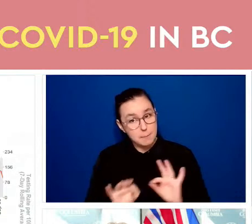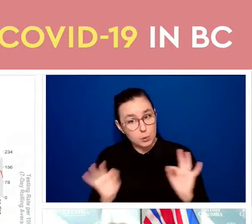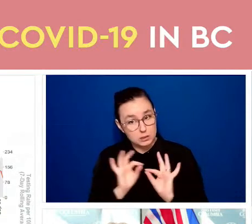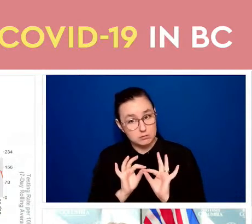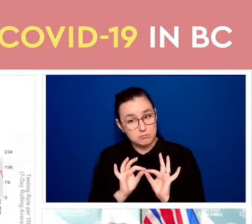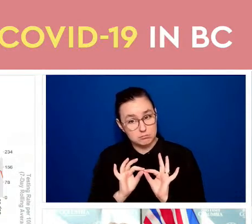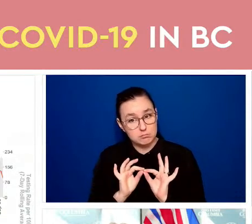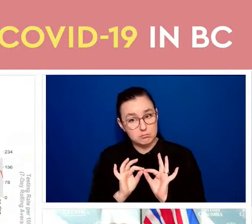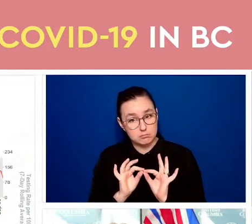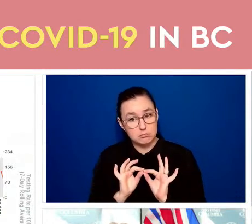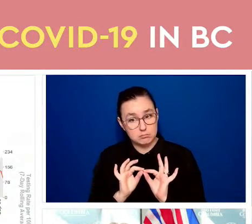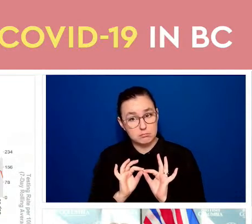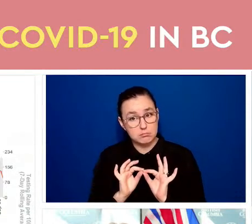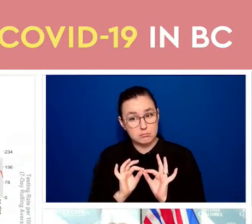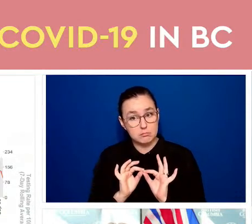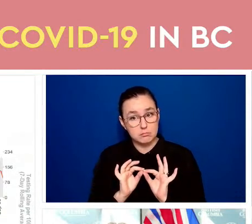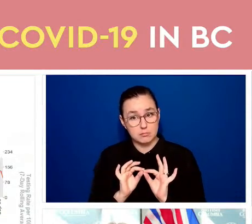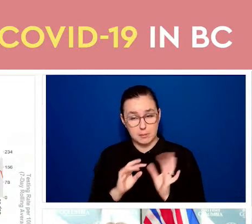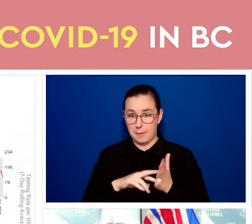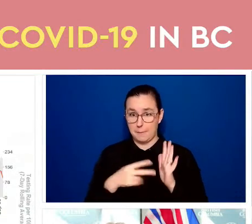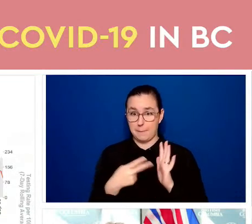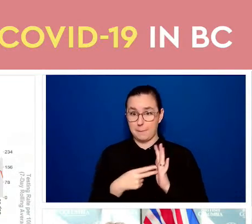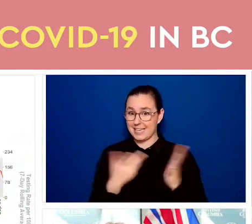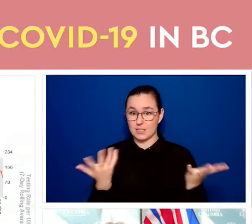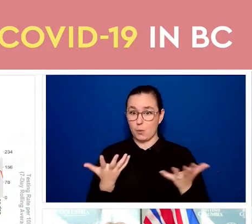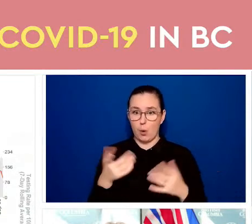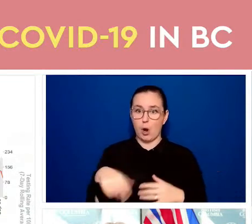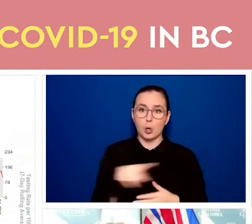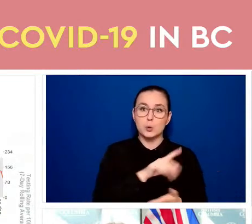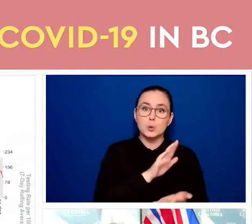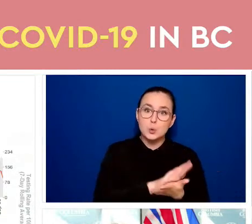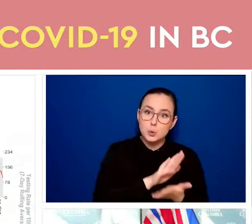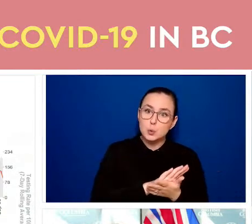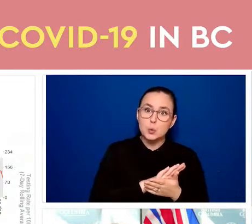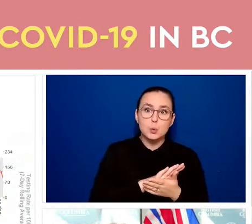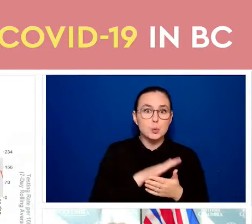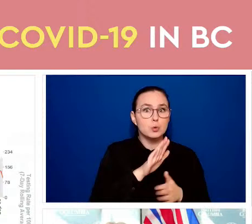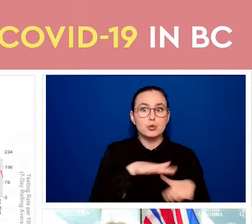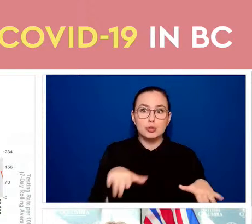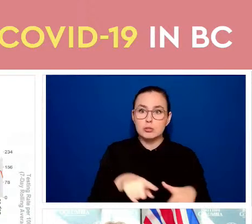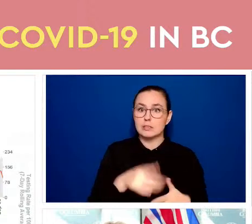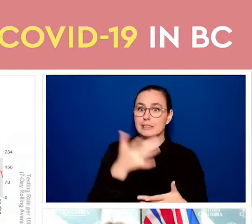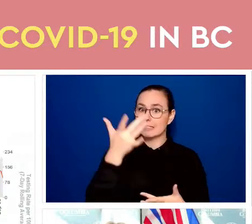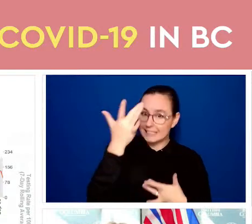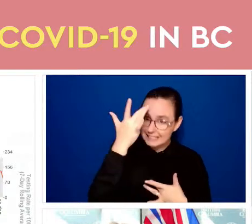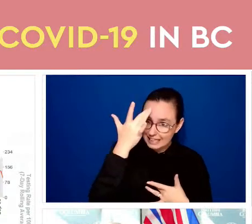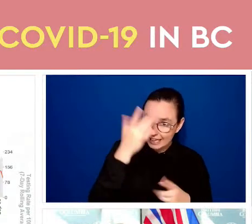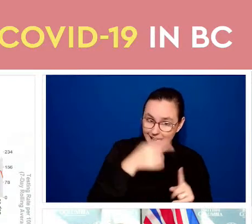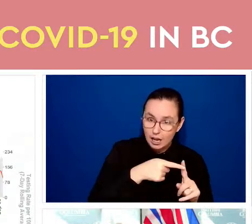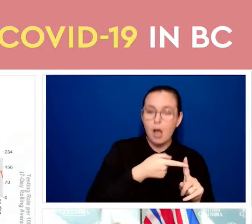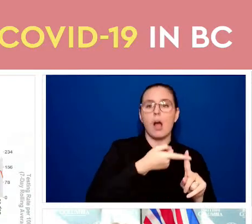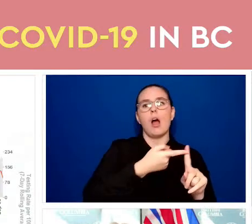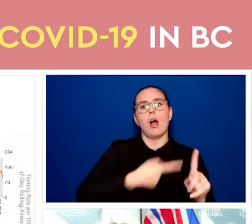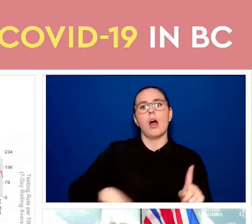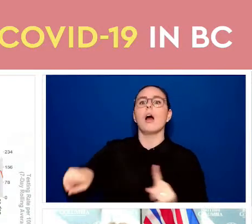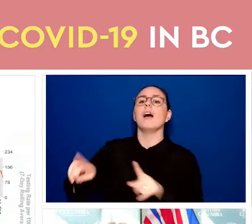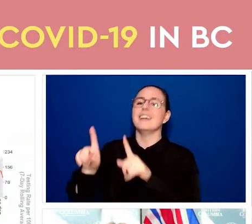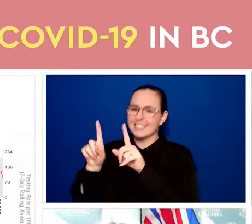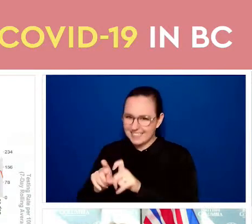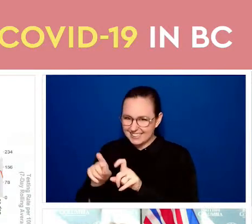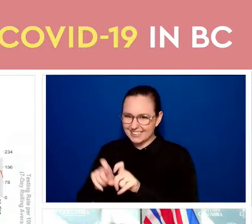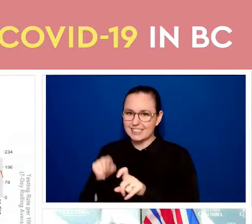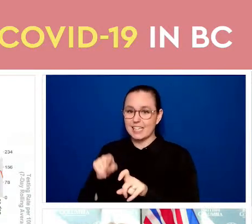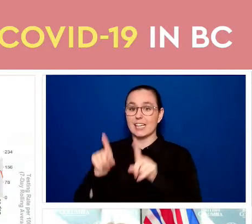seeing children, school-age children, having illness that leads them to be tested, and that the testing has gone